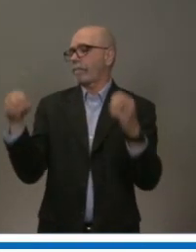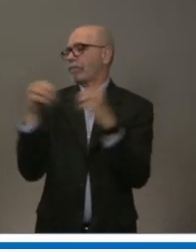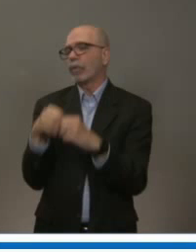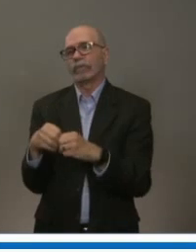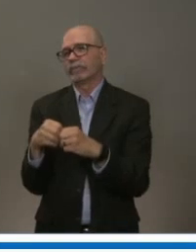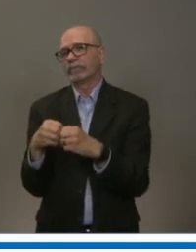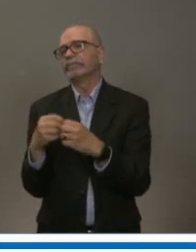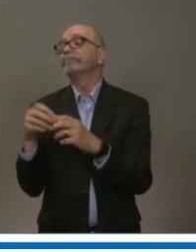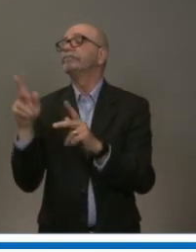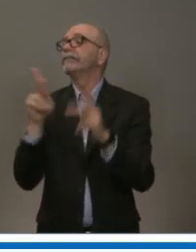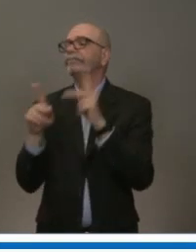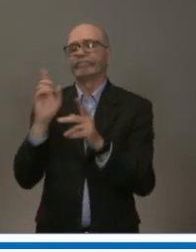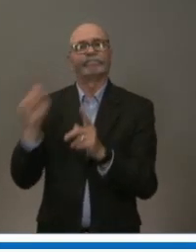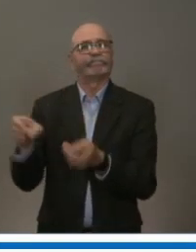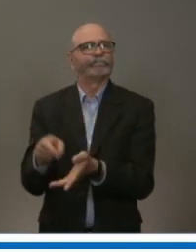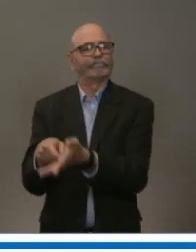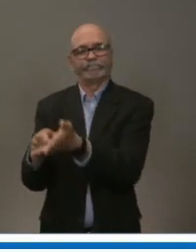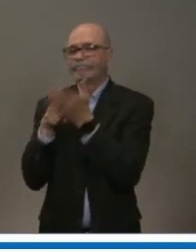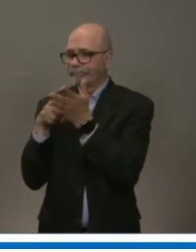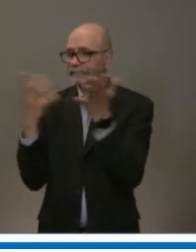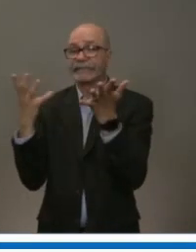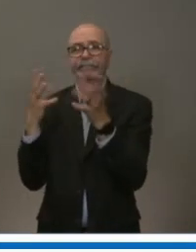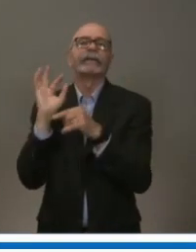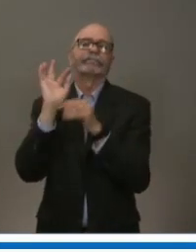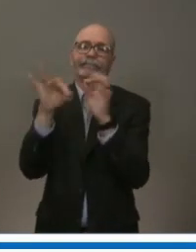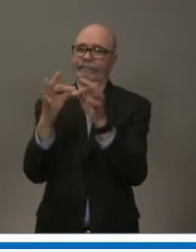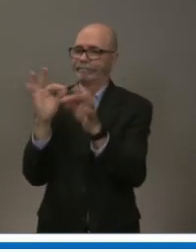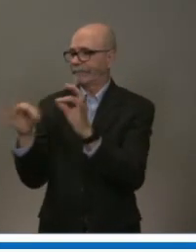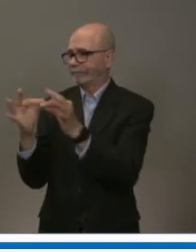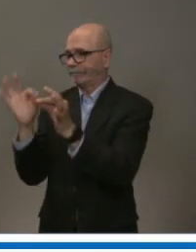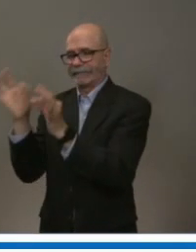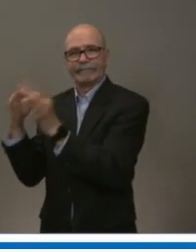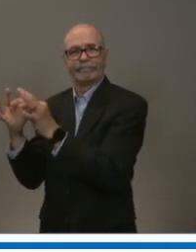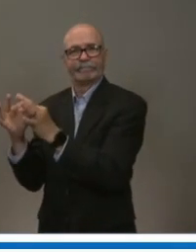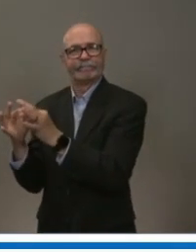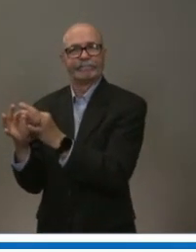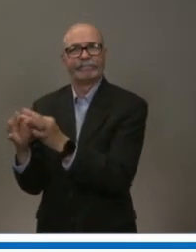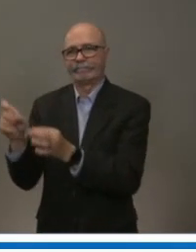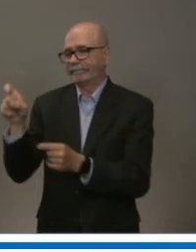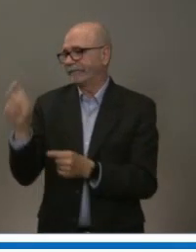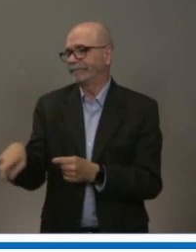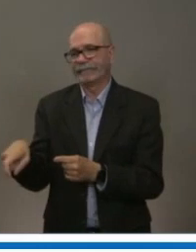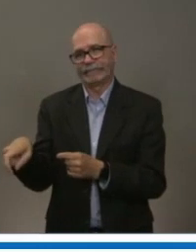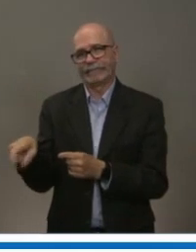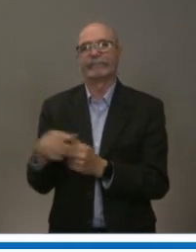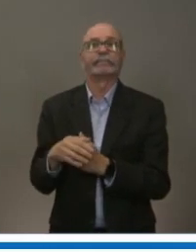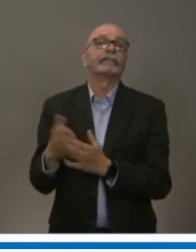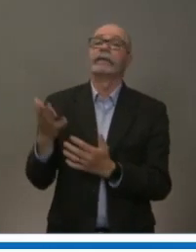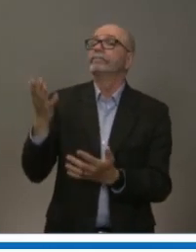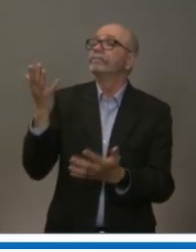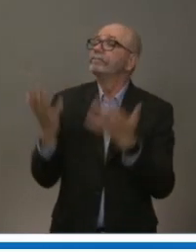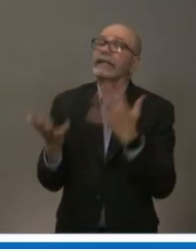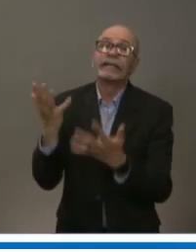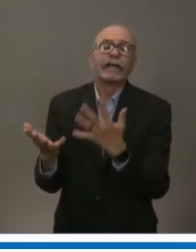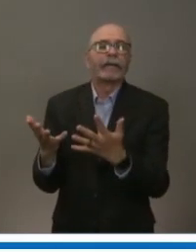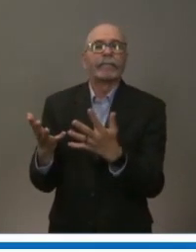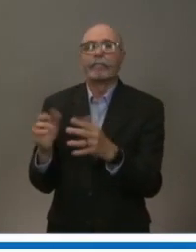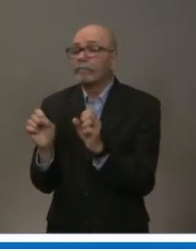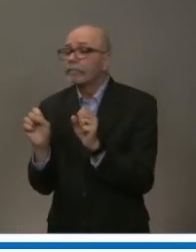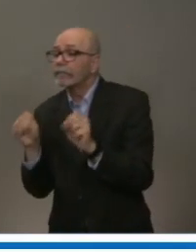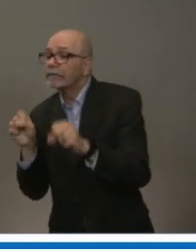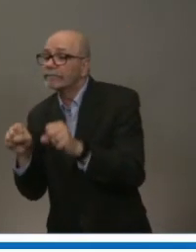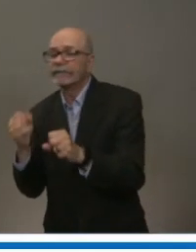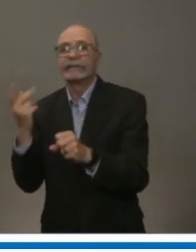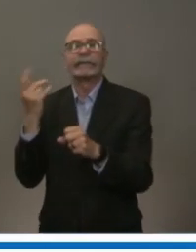testing, and that's actually a good news. One of the key pieces, as you've heard me talk about this, is that we need to